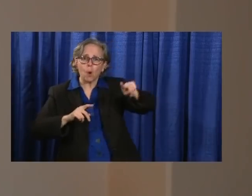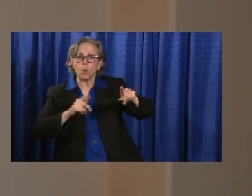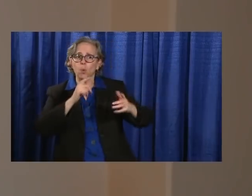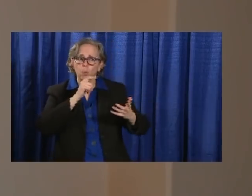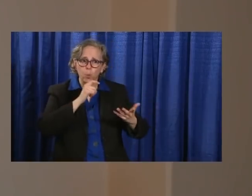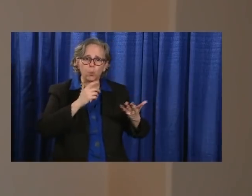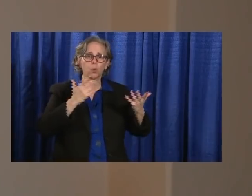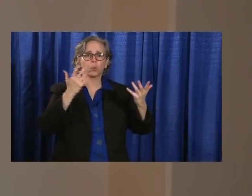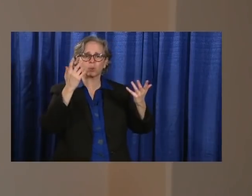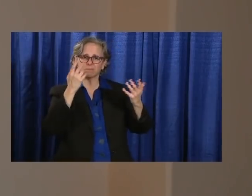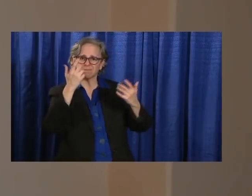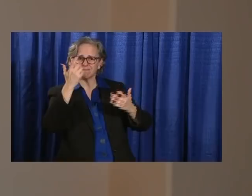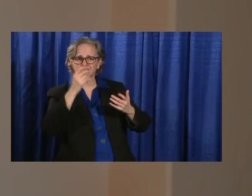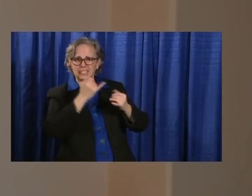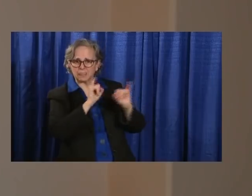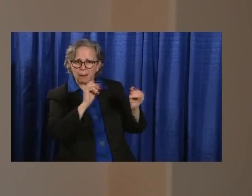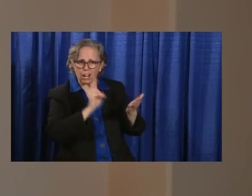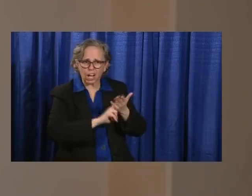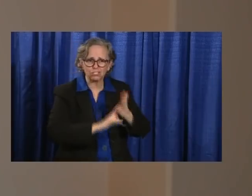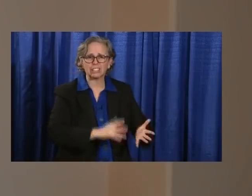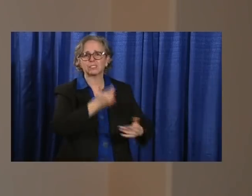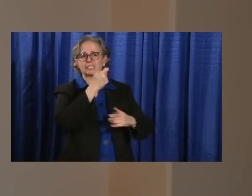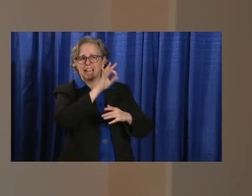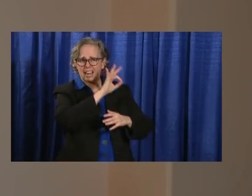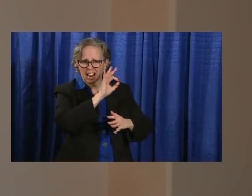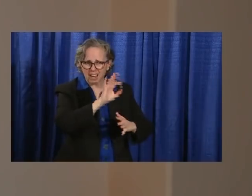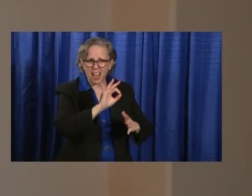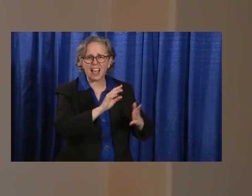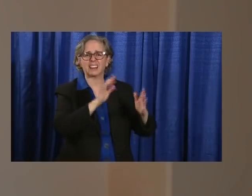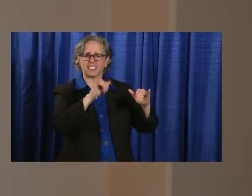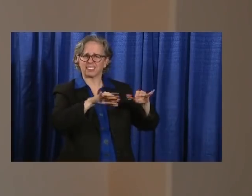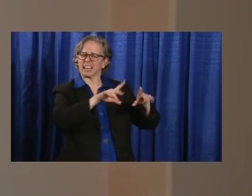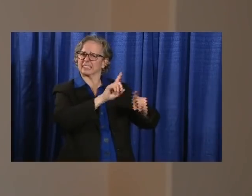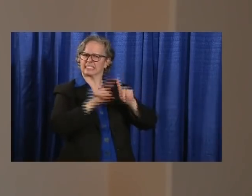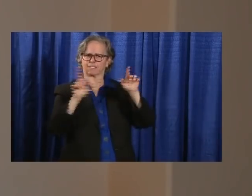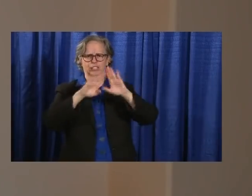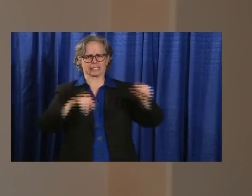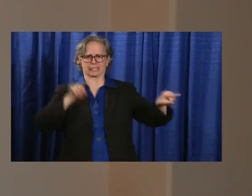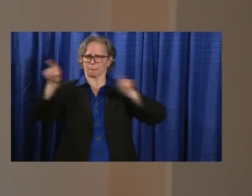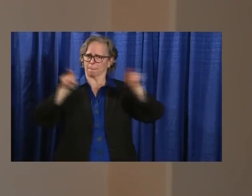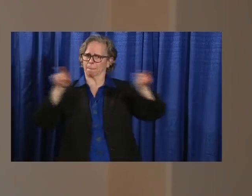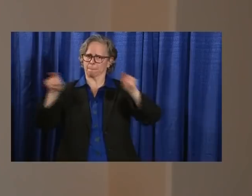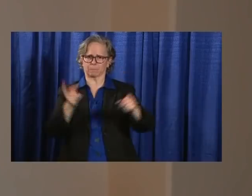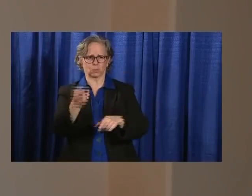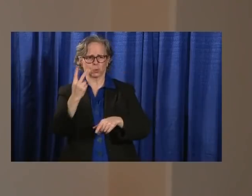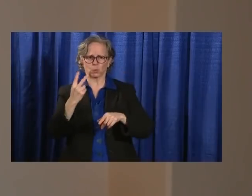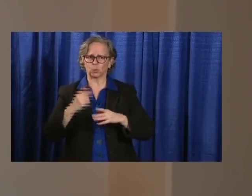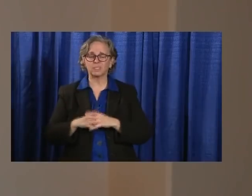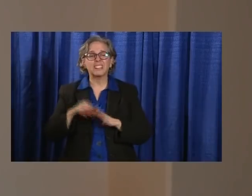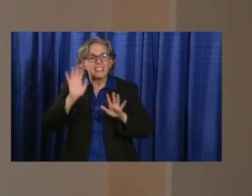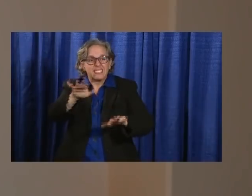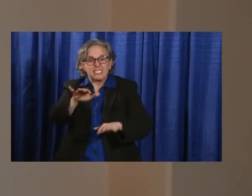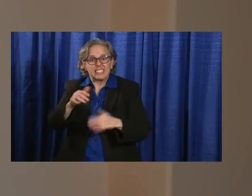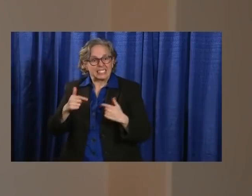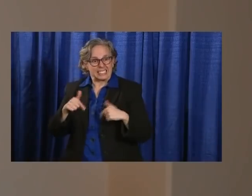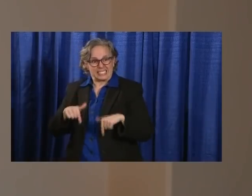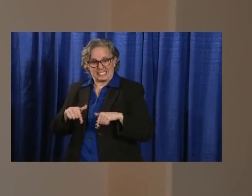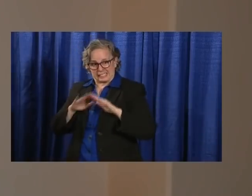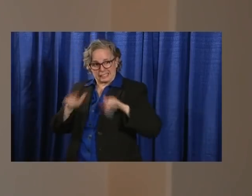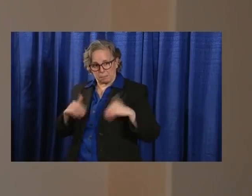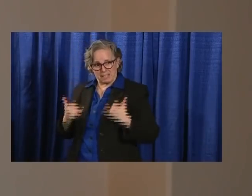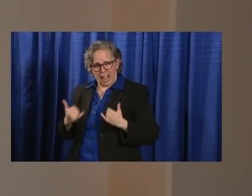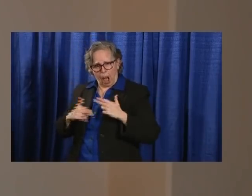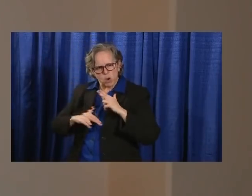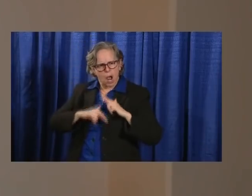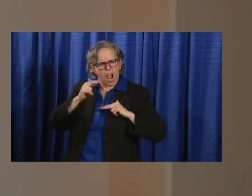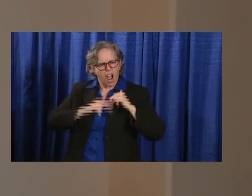clear that we are building a system right now that we haven't even been given guidance from the federal government on how it needs to be built,